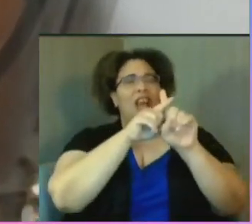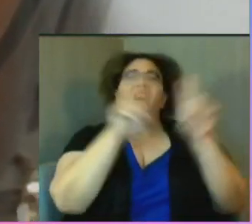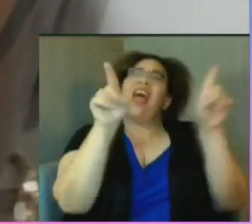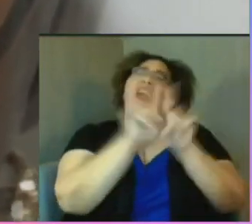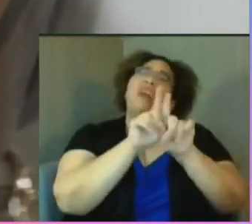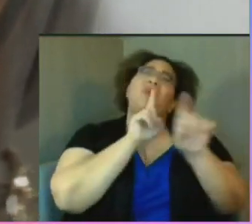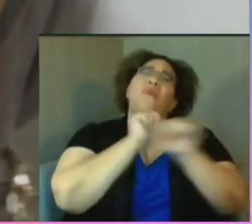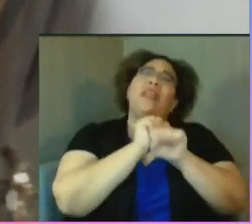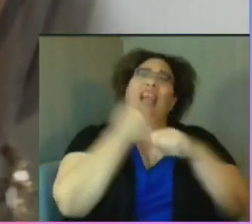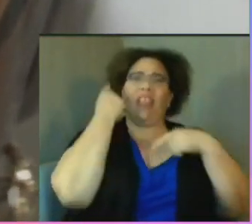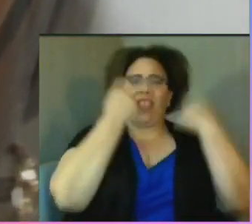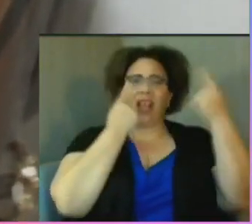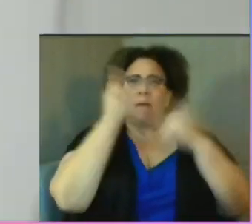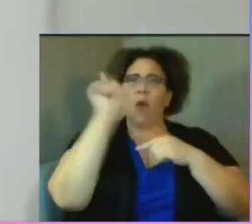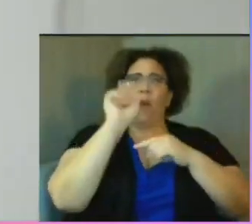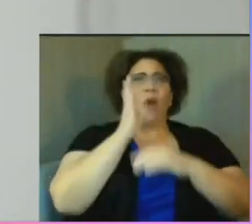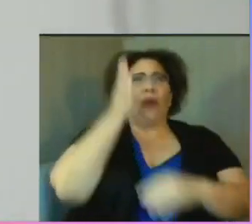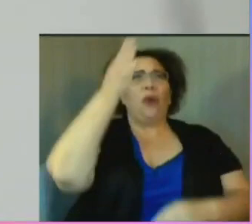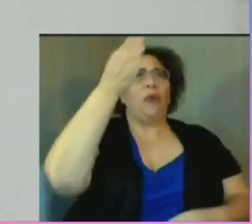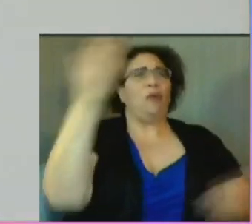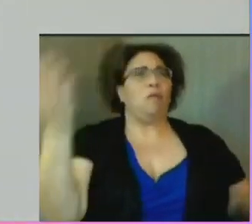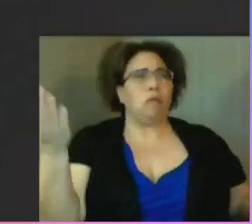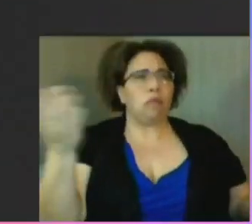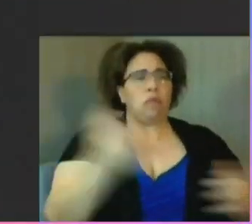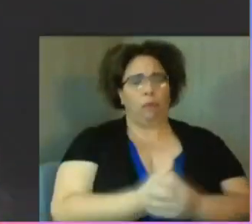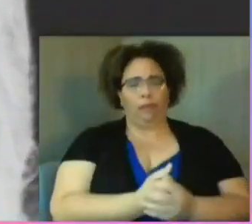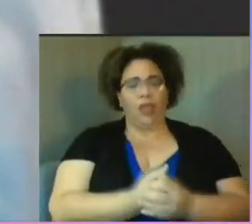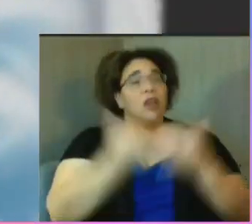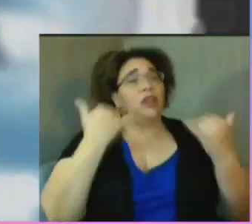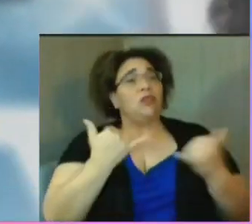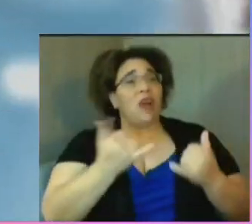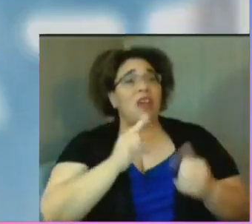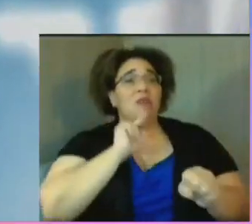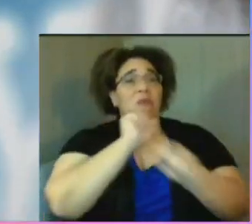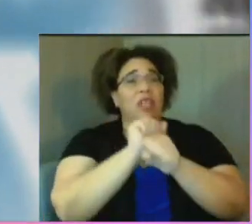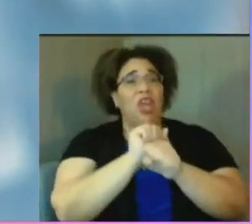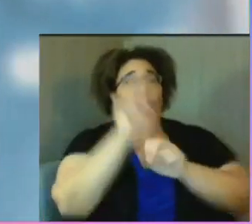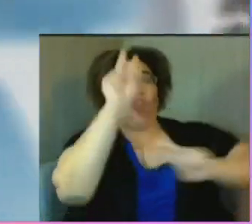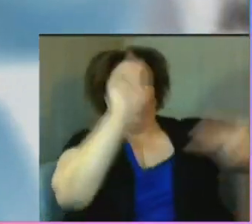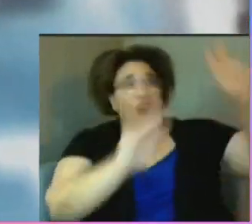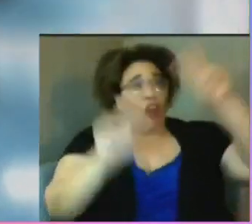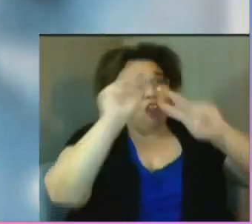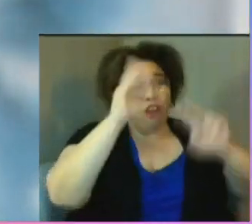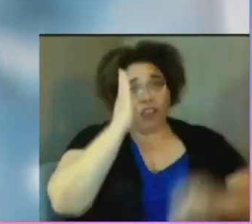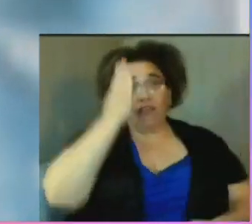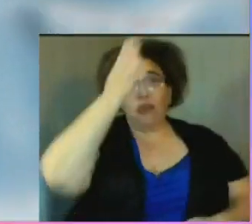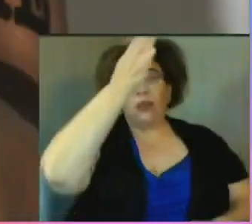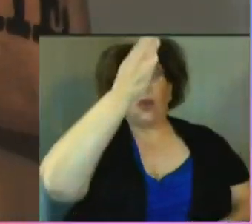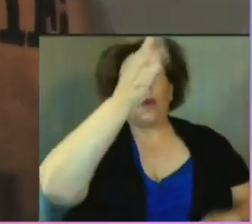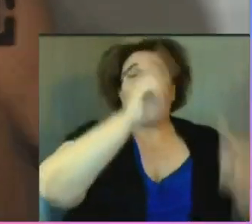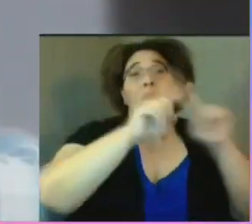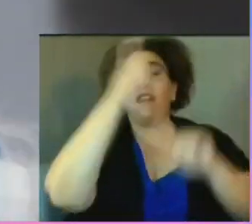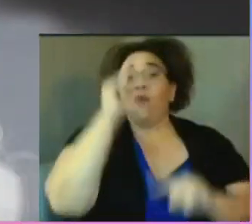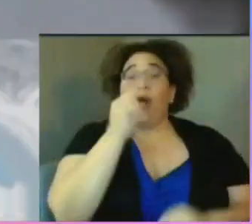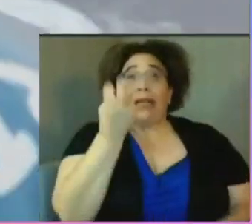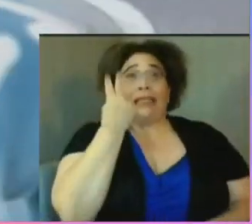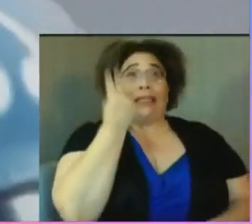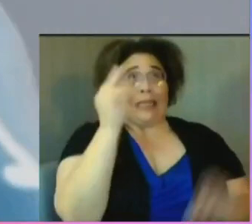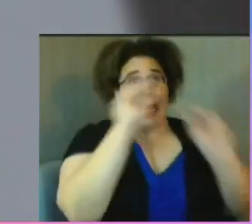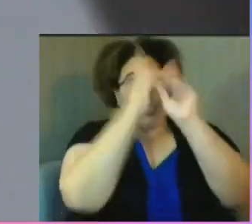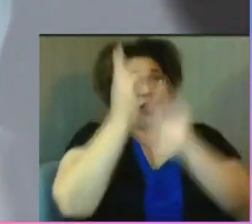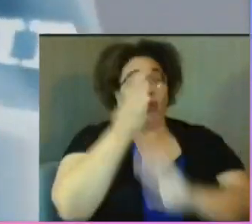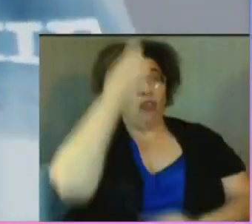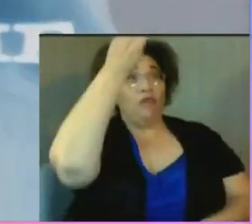we're going. You know, we're constantly looking into the future, but in order to look into the future, I have to process my